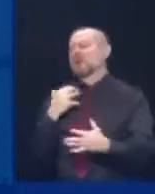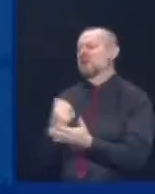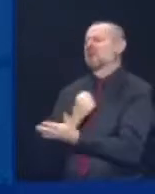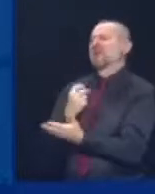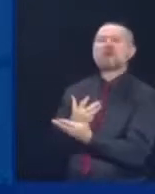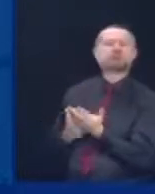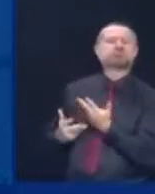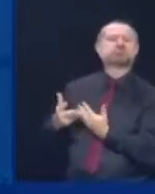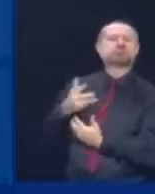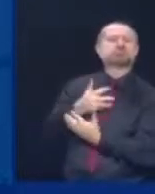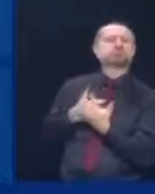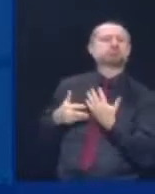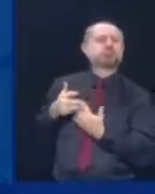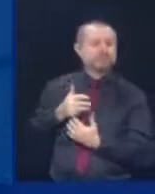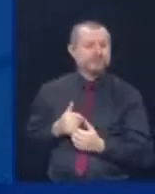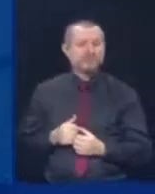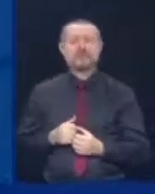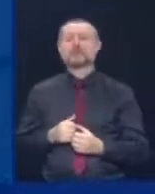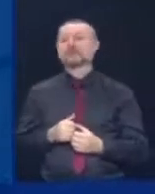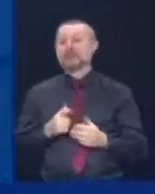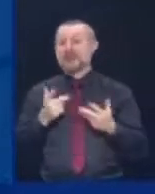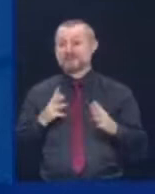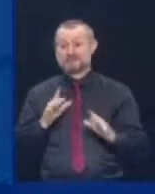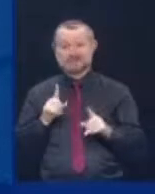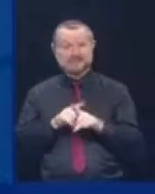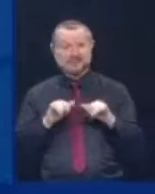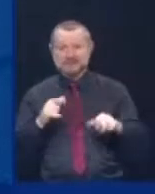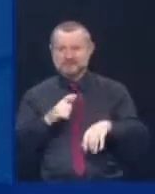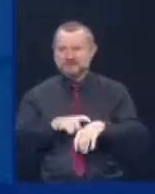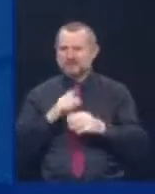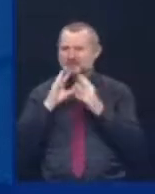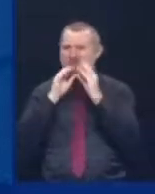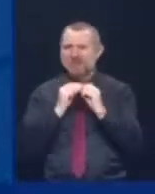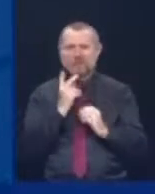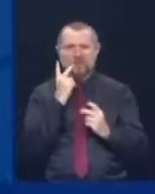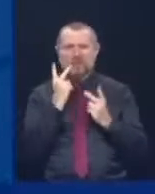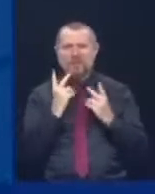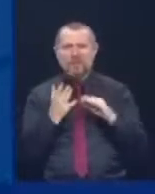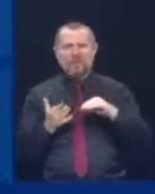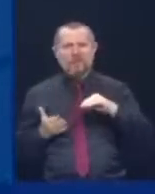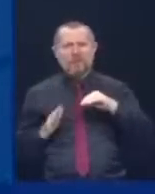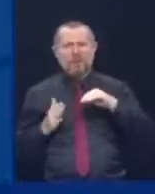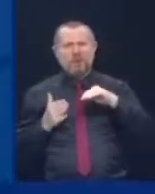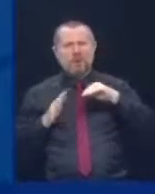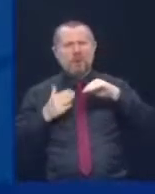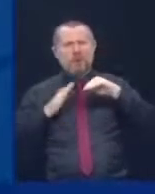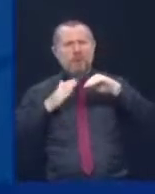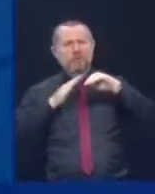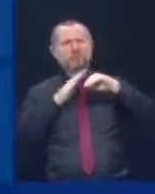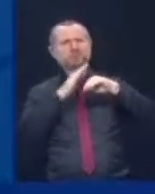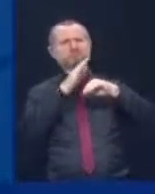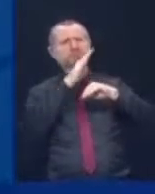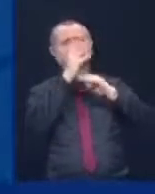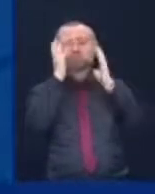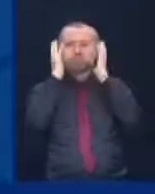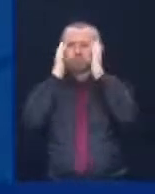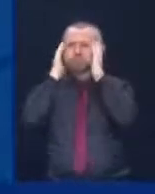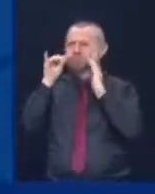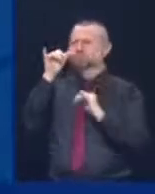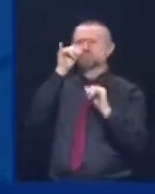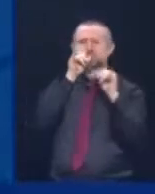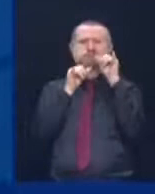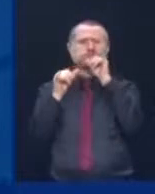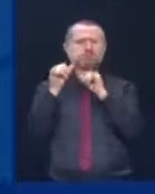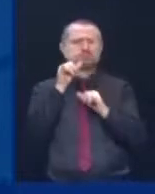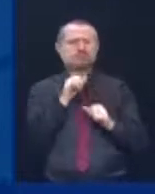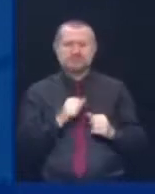You put that together with the fact that the cases are already on the increase. And